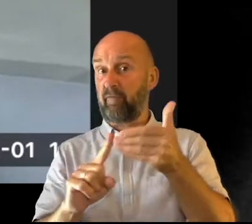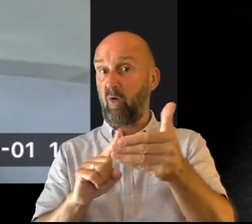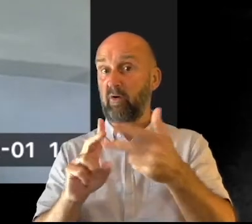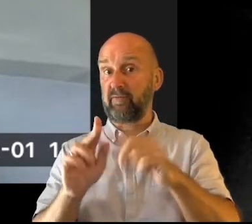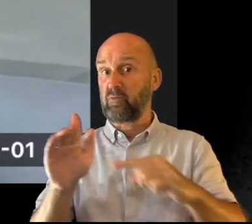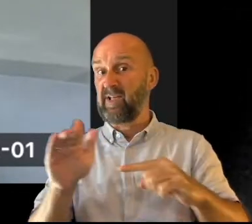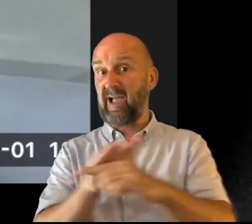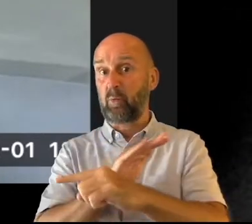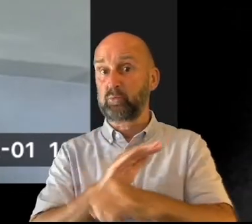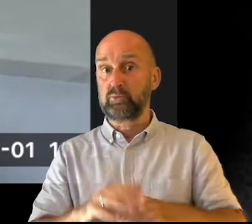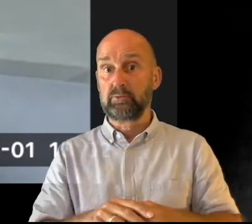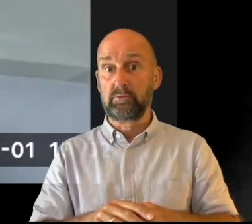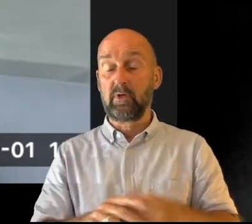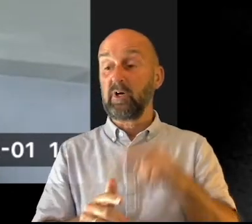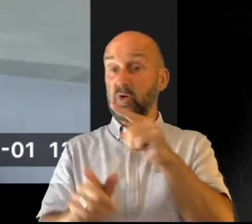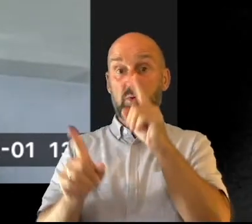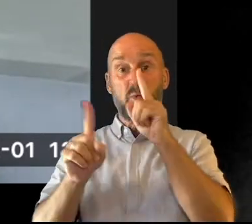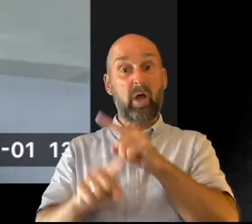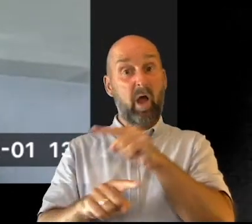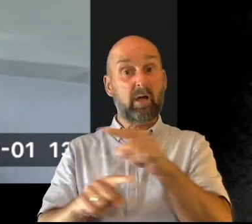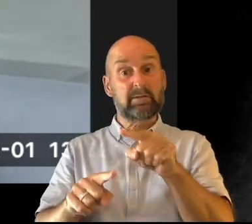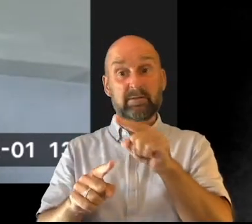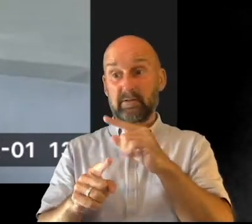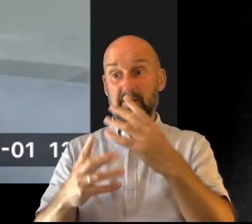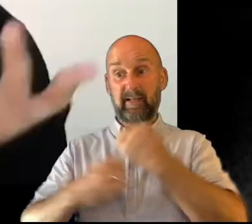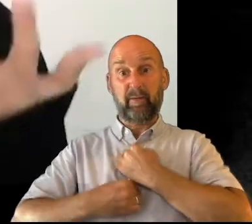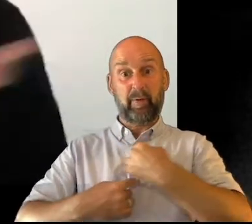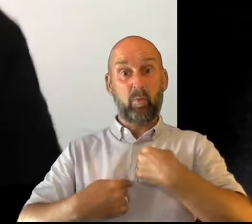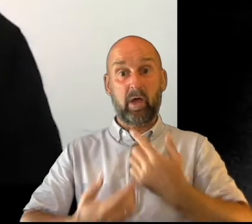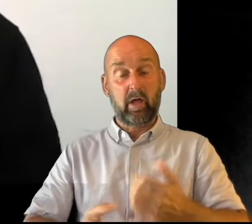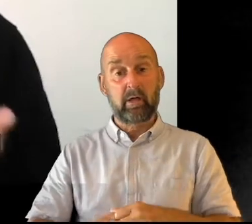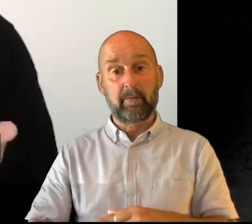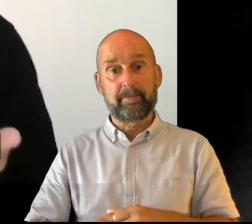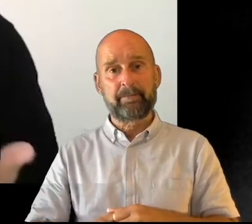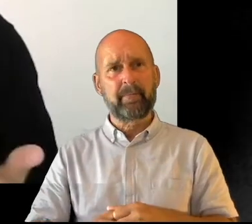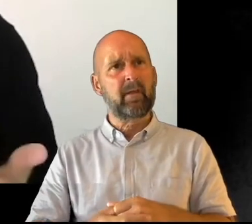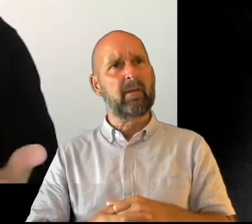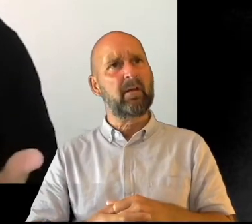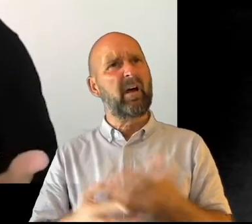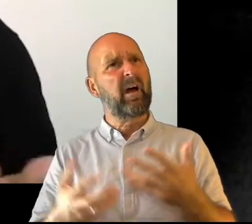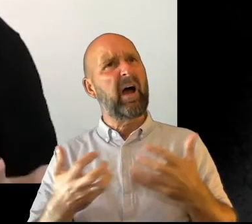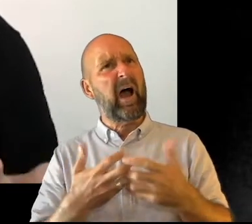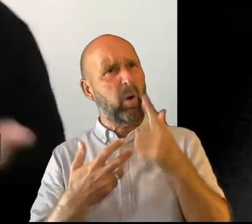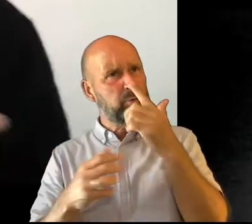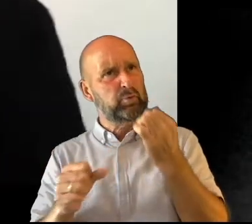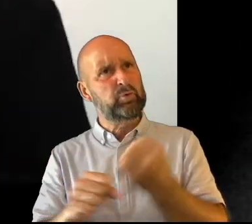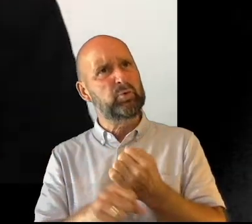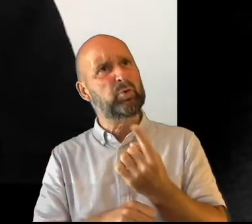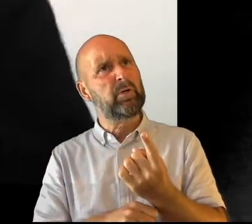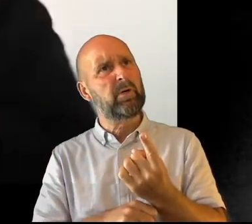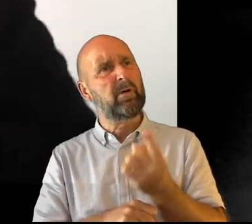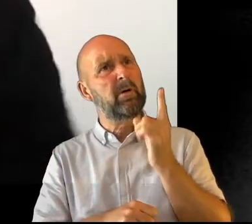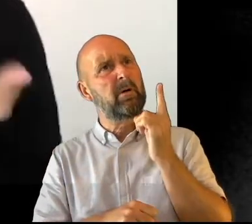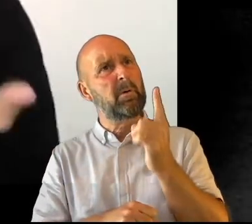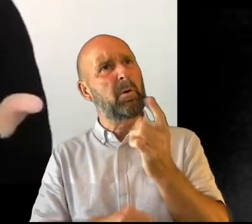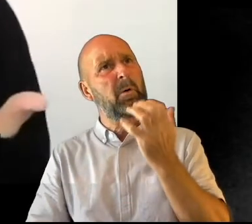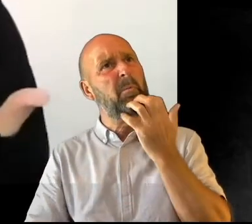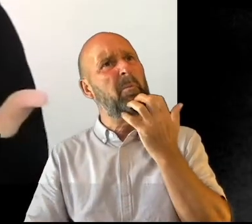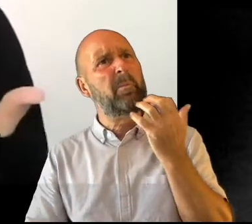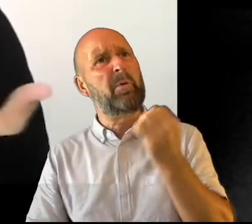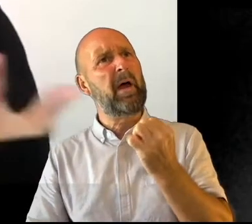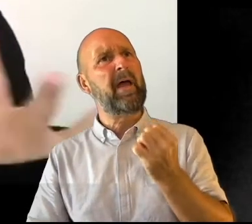don't get out of here. You can't give me away, Sam. How do you do it? You're so